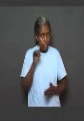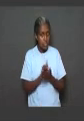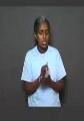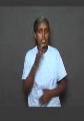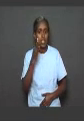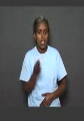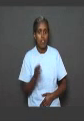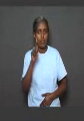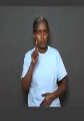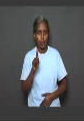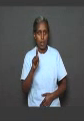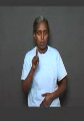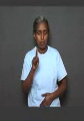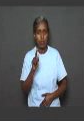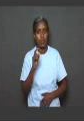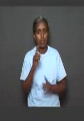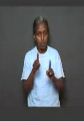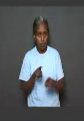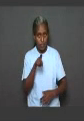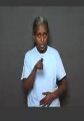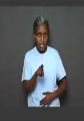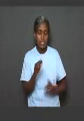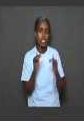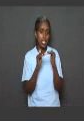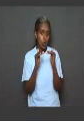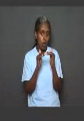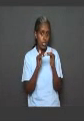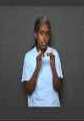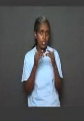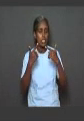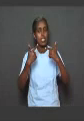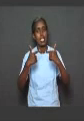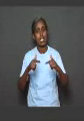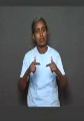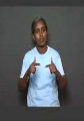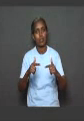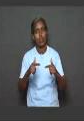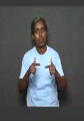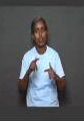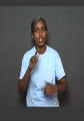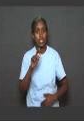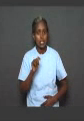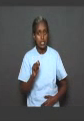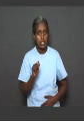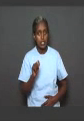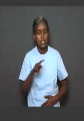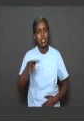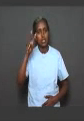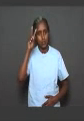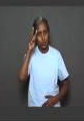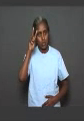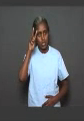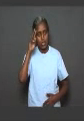f prime of x equals the limit of t